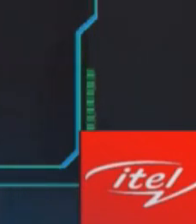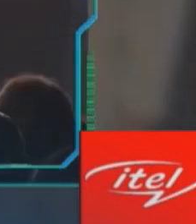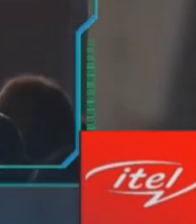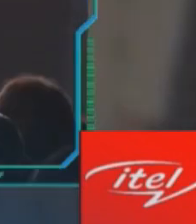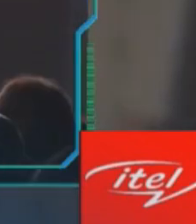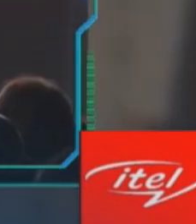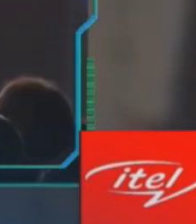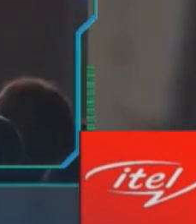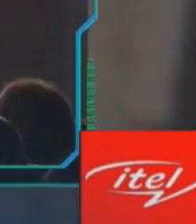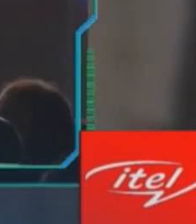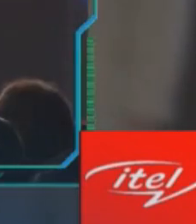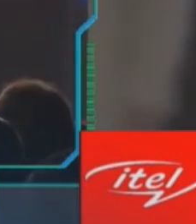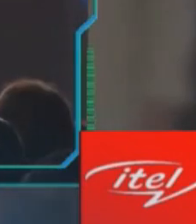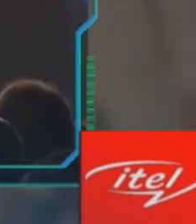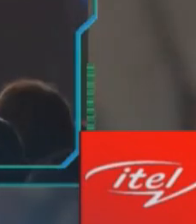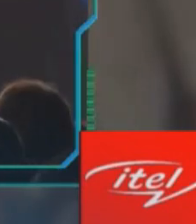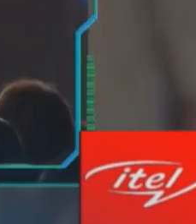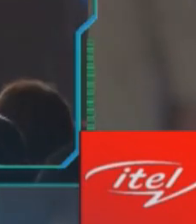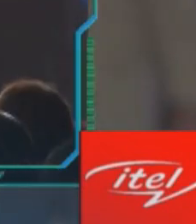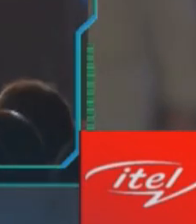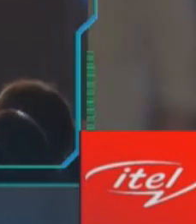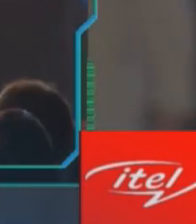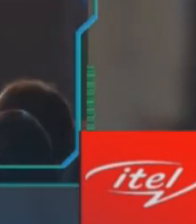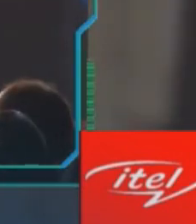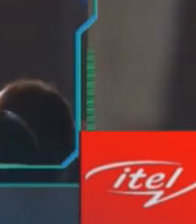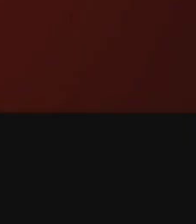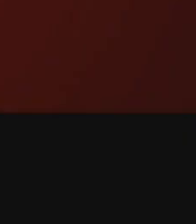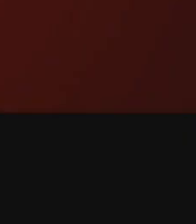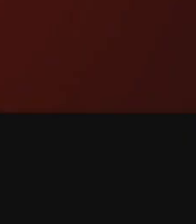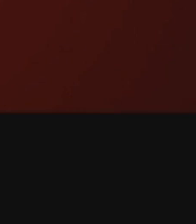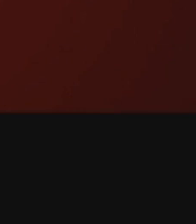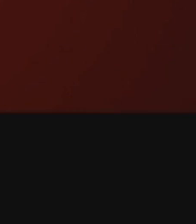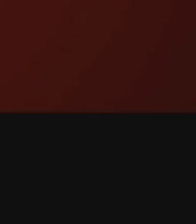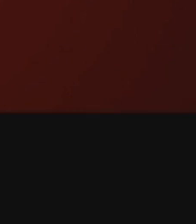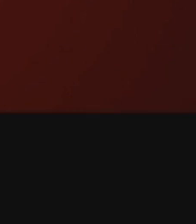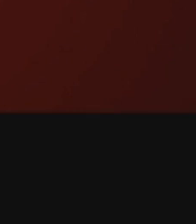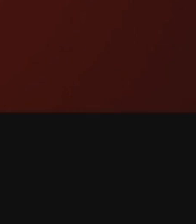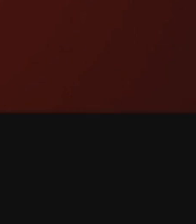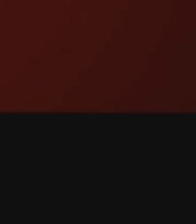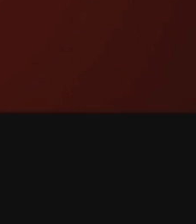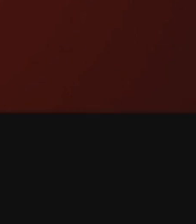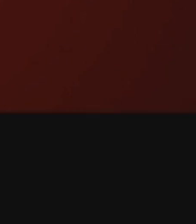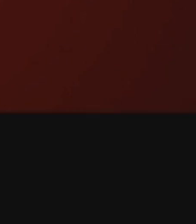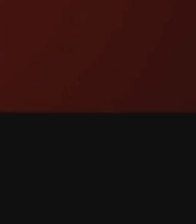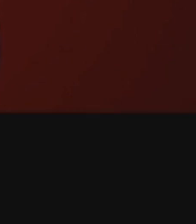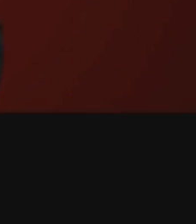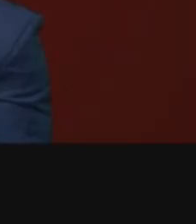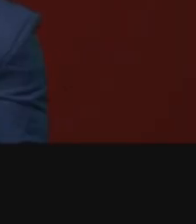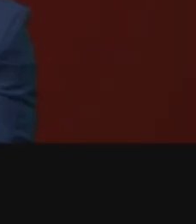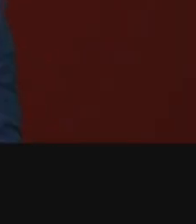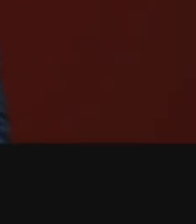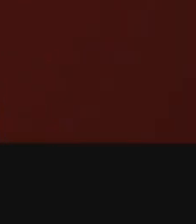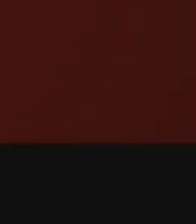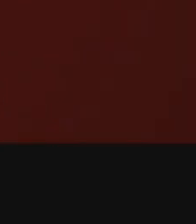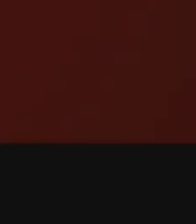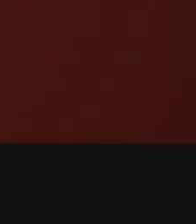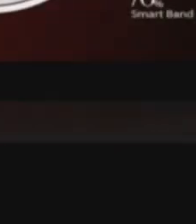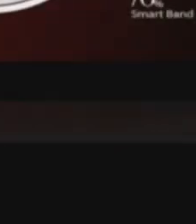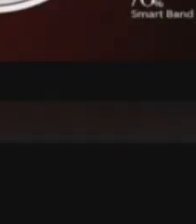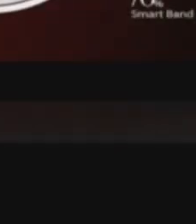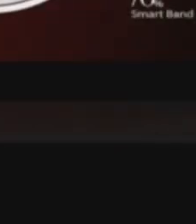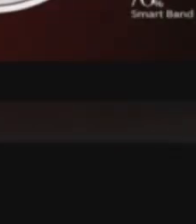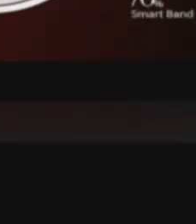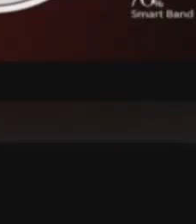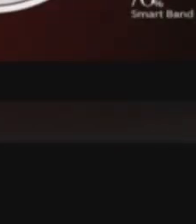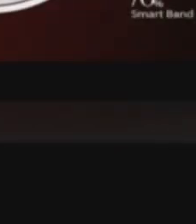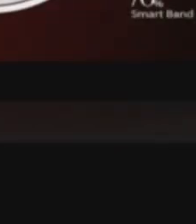Leo umenifanya niamini mtu anaweza mea ndevu kwa magoti. Hi everyone. Welcome to the ITEL online launch. My name is MC Jesse.